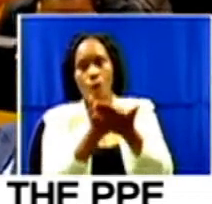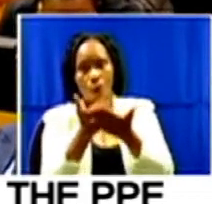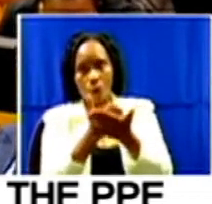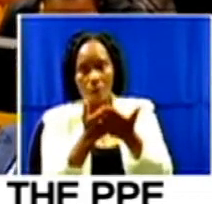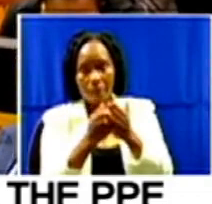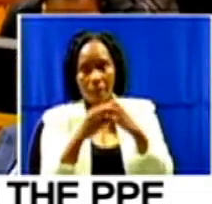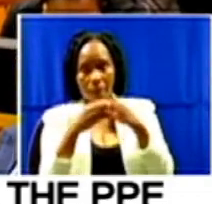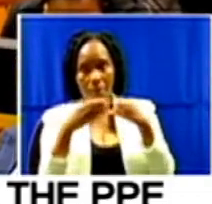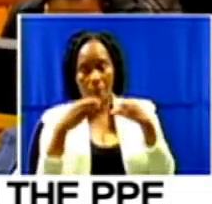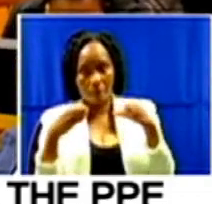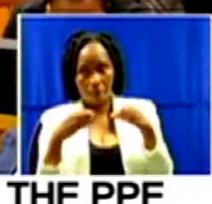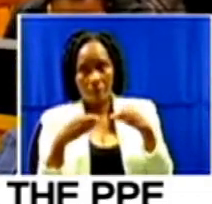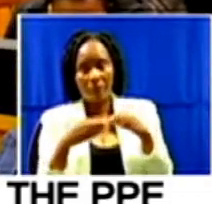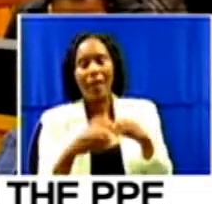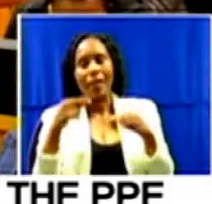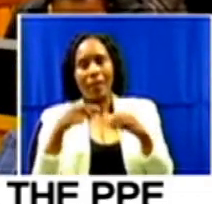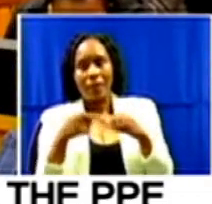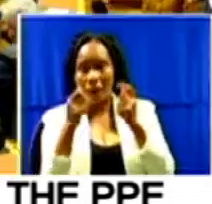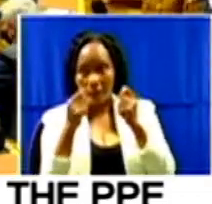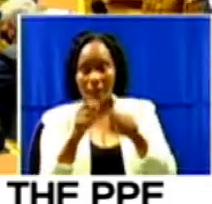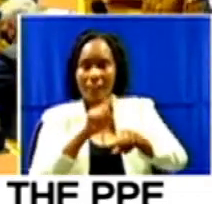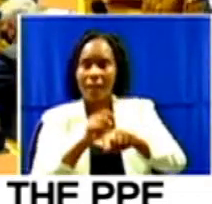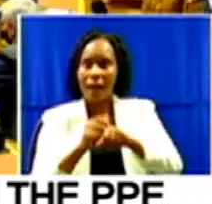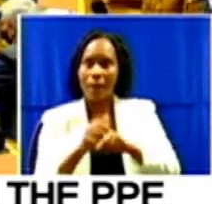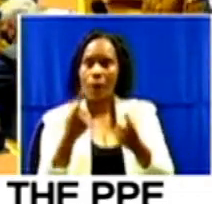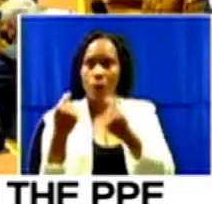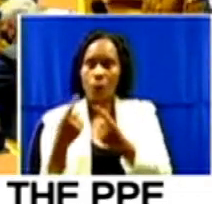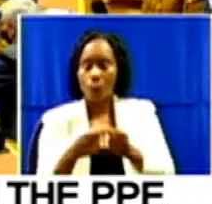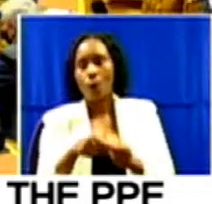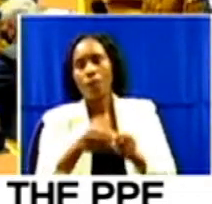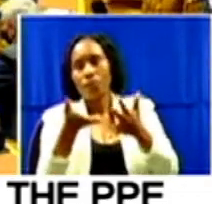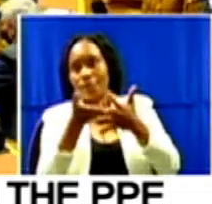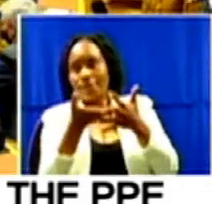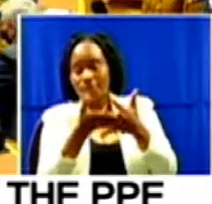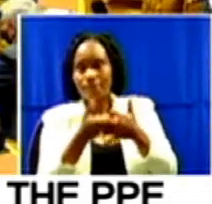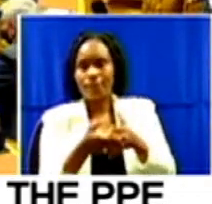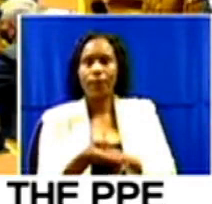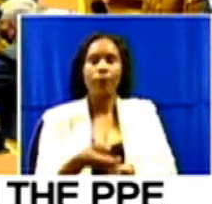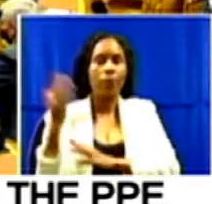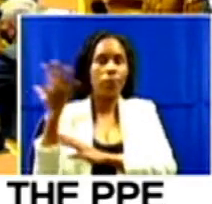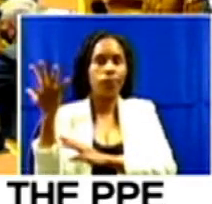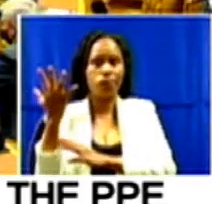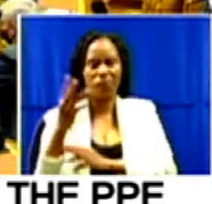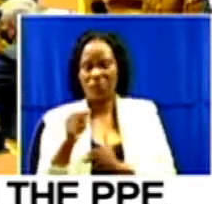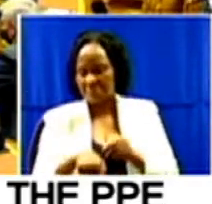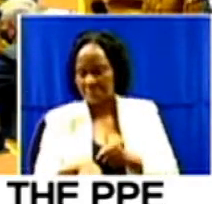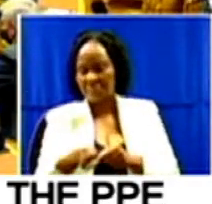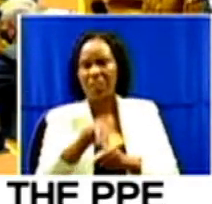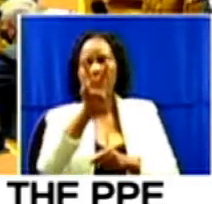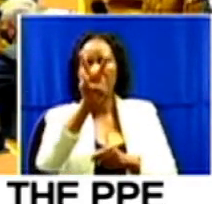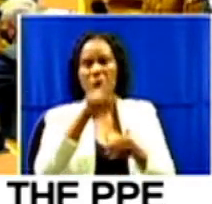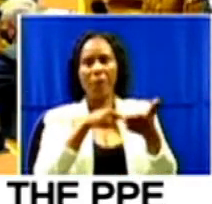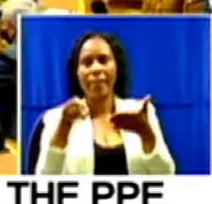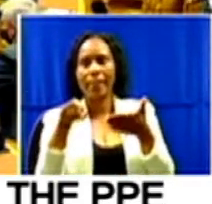that the party is already battling with the perception that it's corrupt. He says this incident adds to that narrative. In